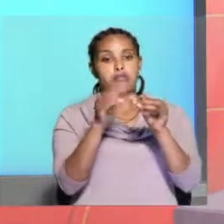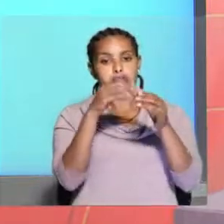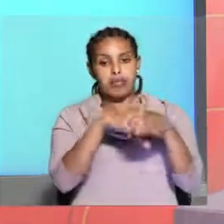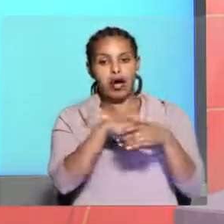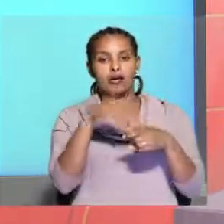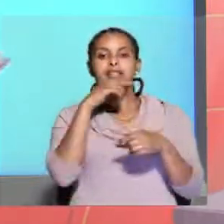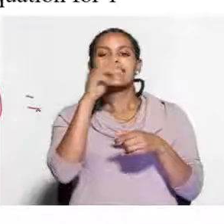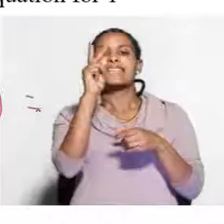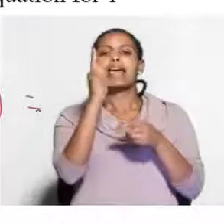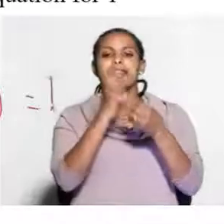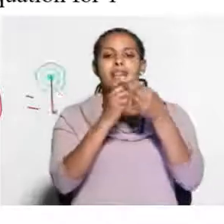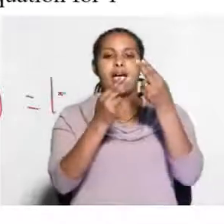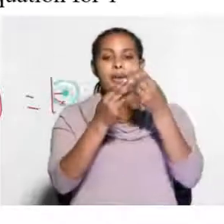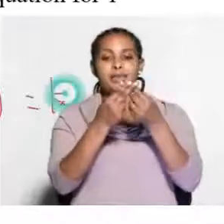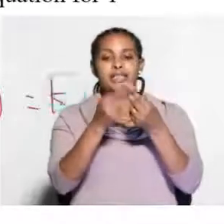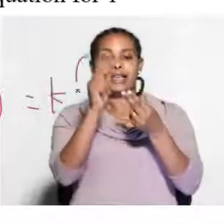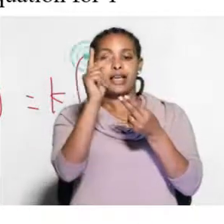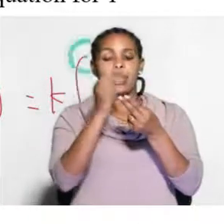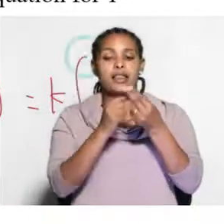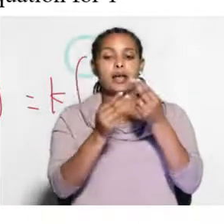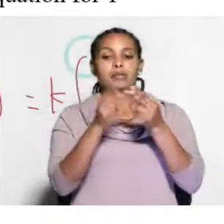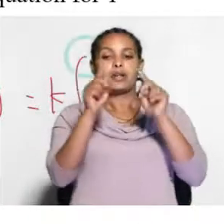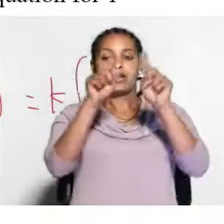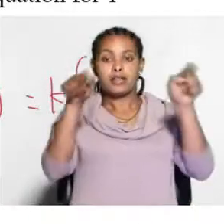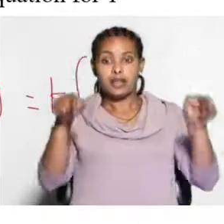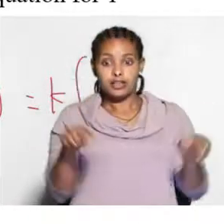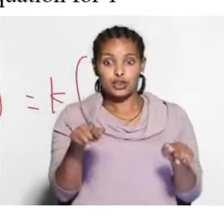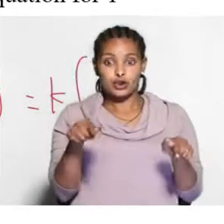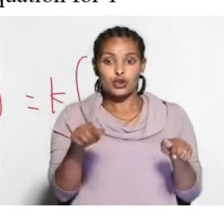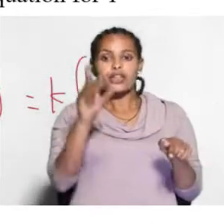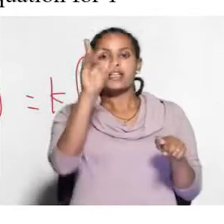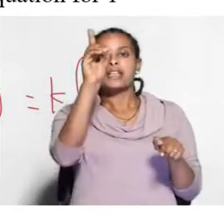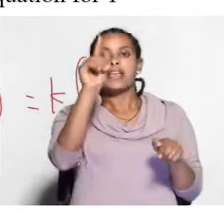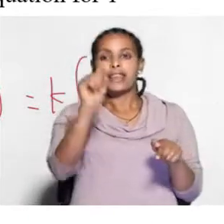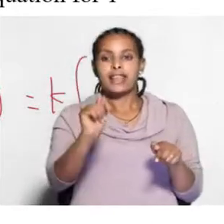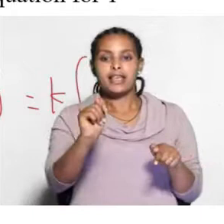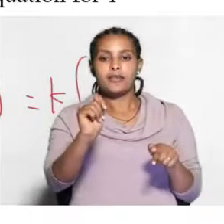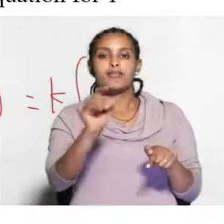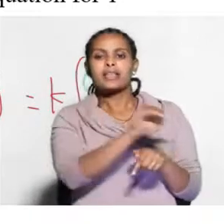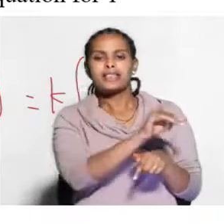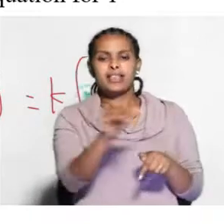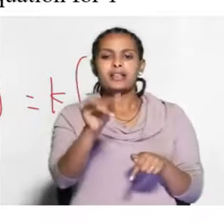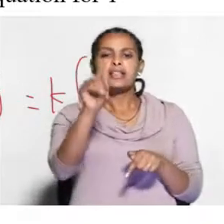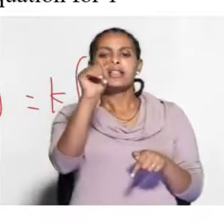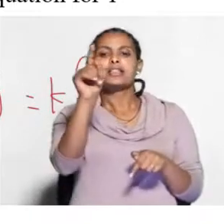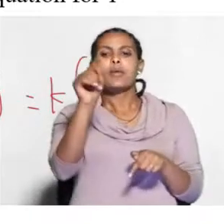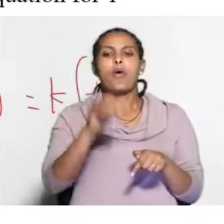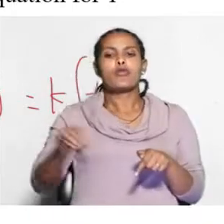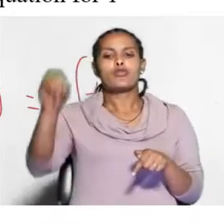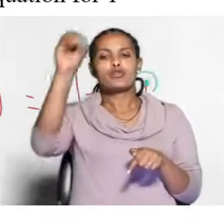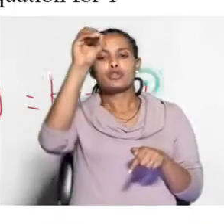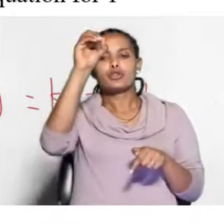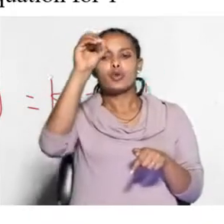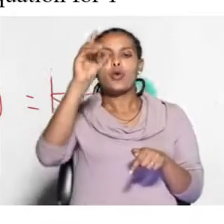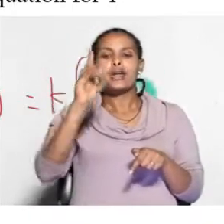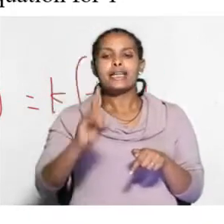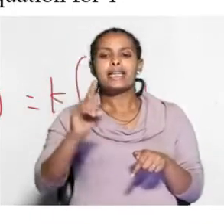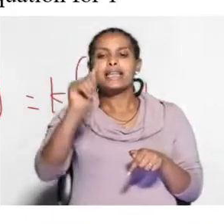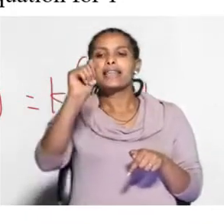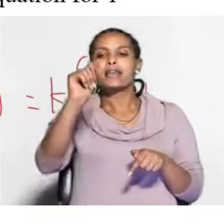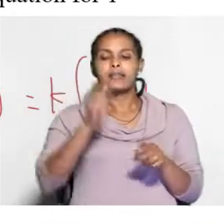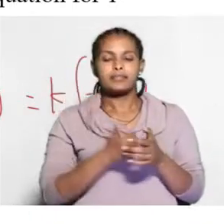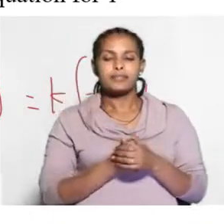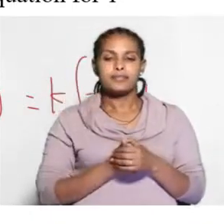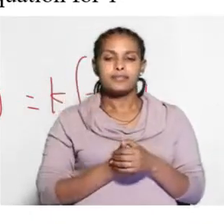out K times the integration of dt is the same as t to the power of 0